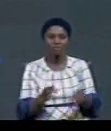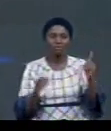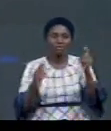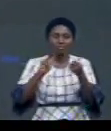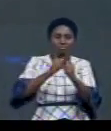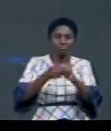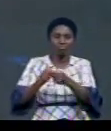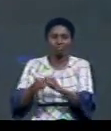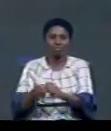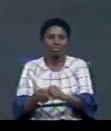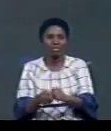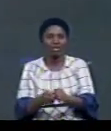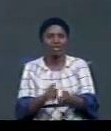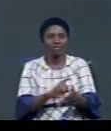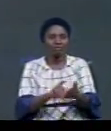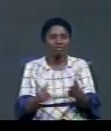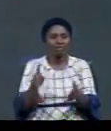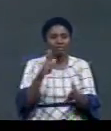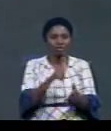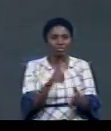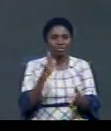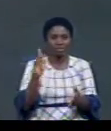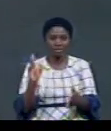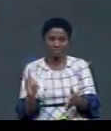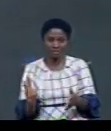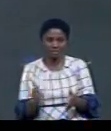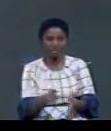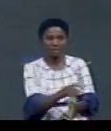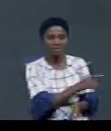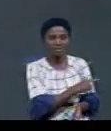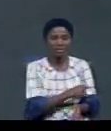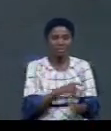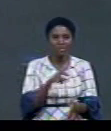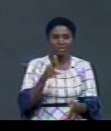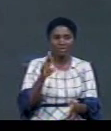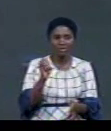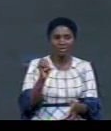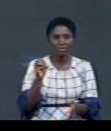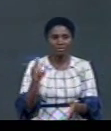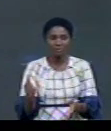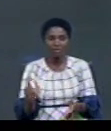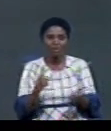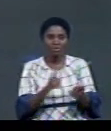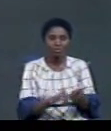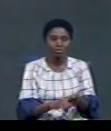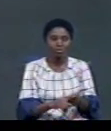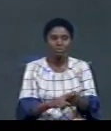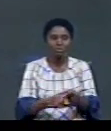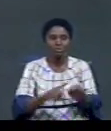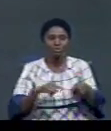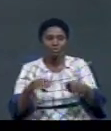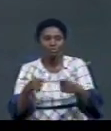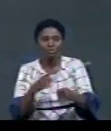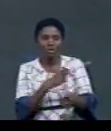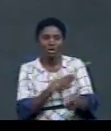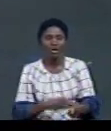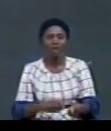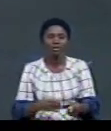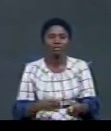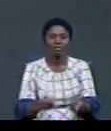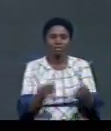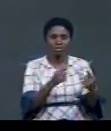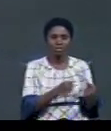they reel to and fro and stagger like a drunken man and are at their